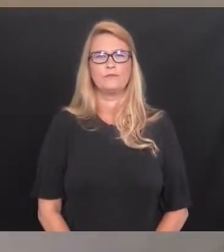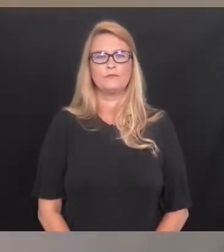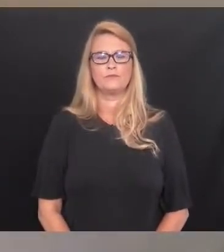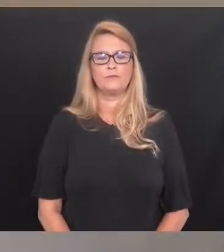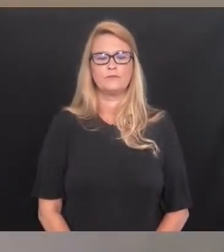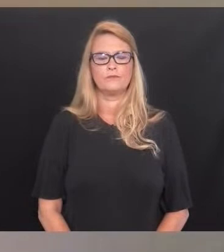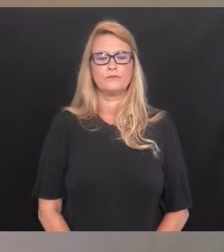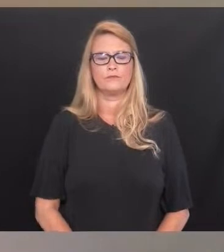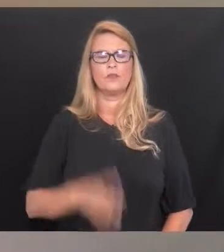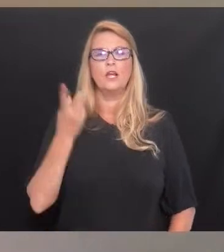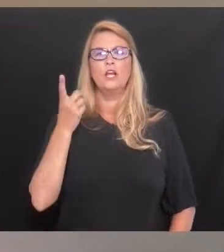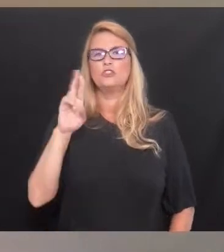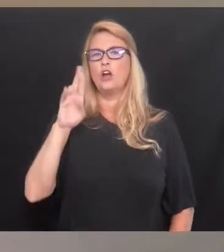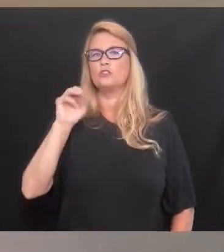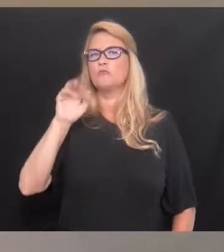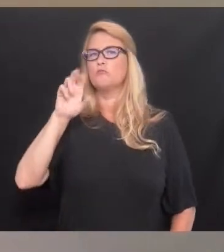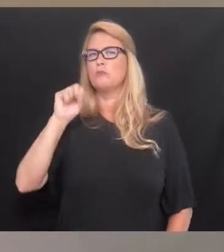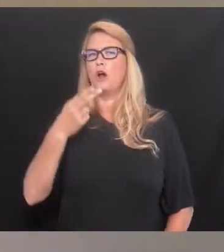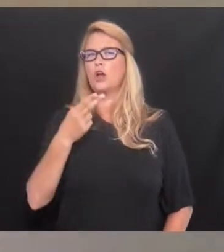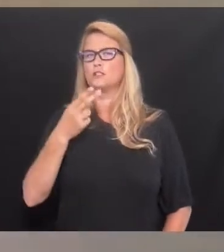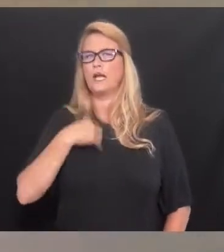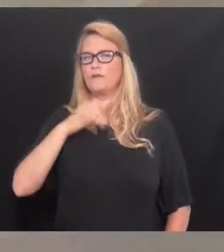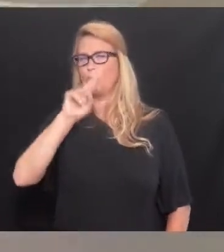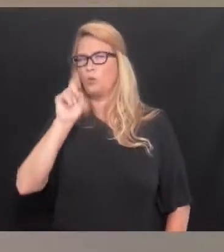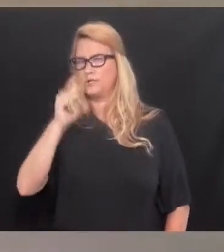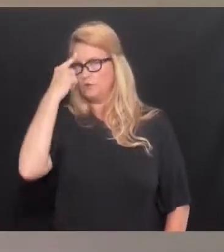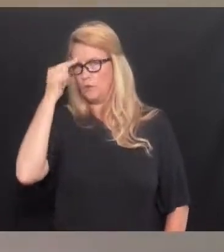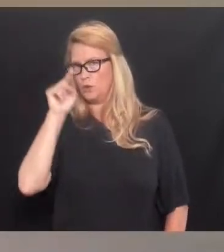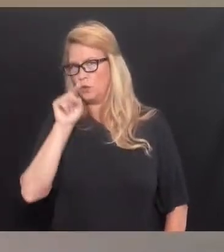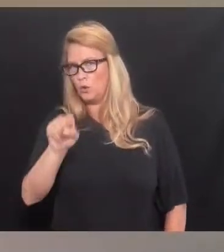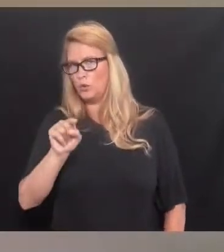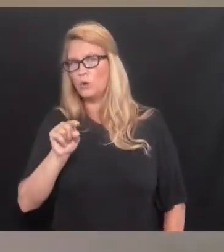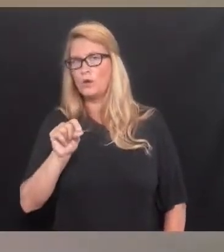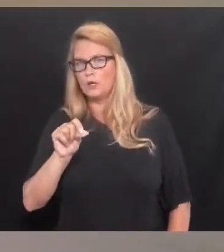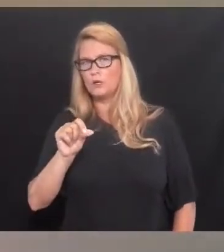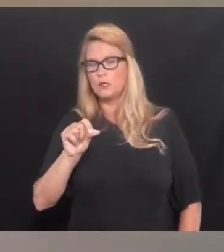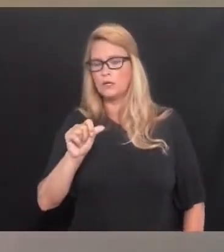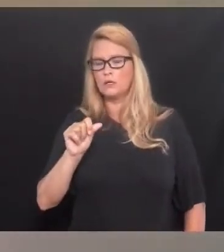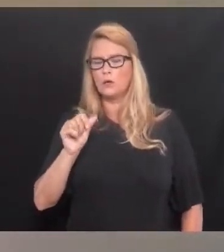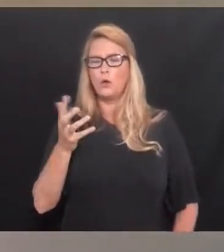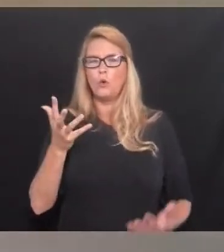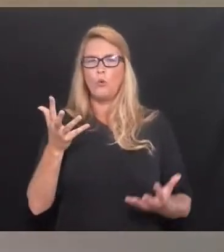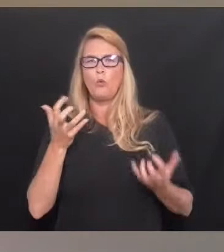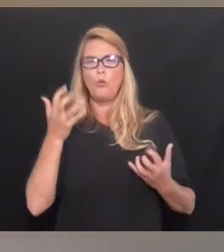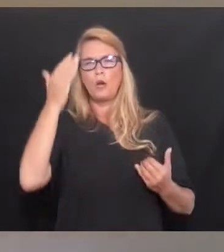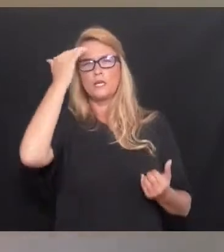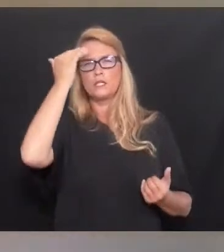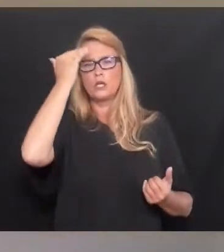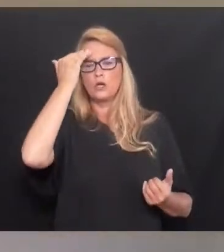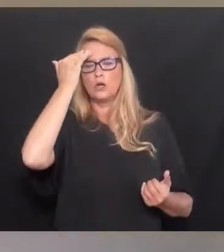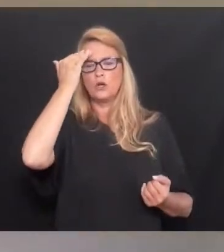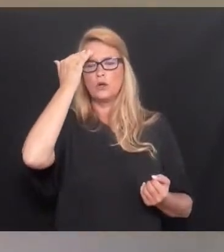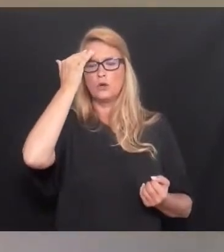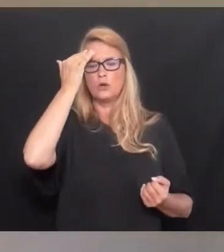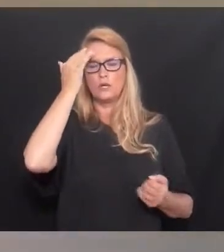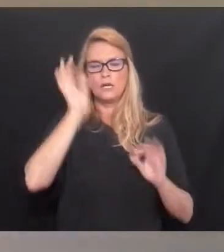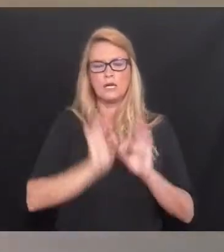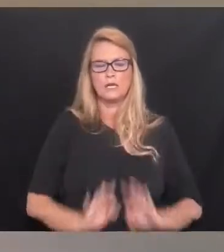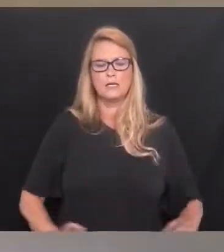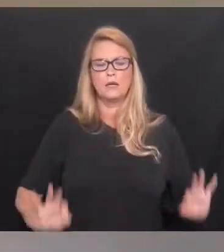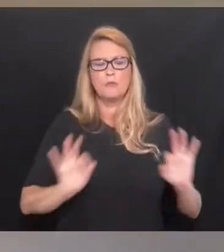for Dr. Claymarsh there. Just the kind of just want to know the importance of